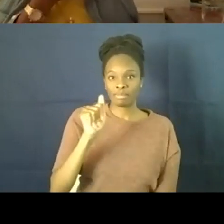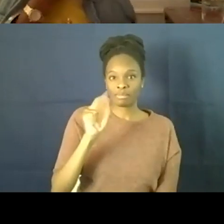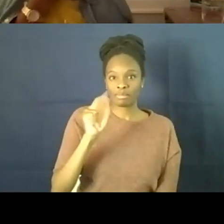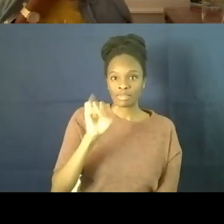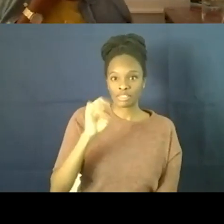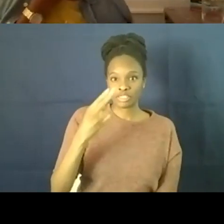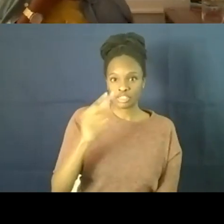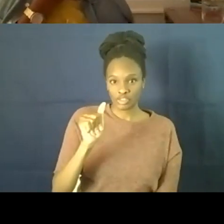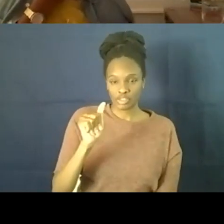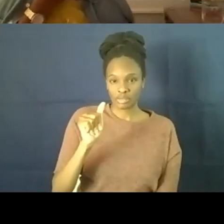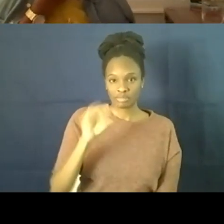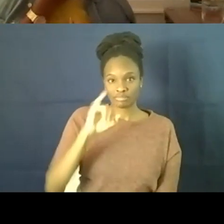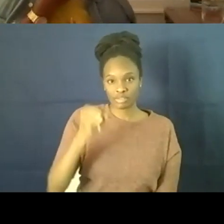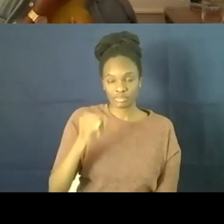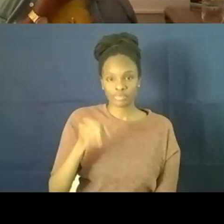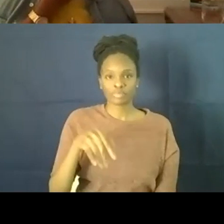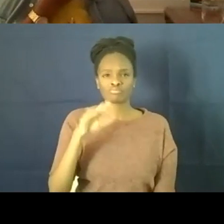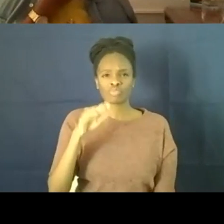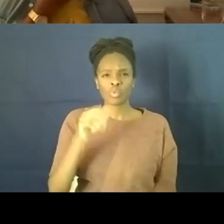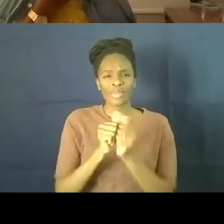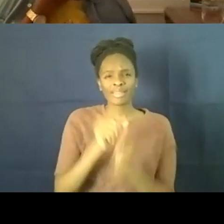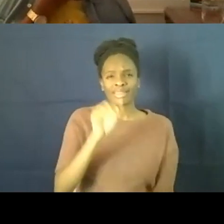know, determining the arc of the show,